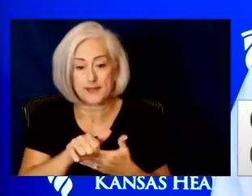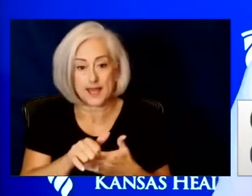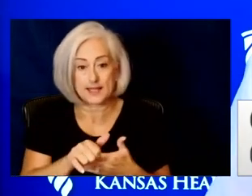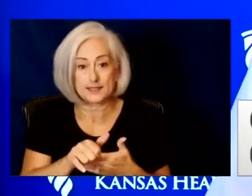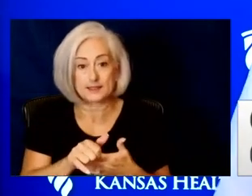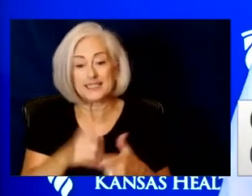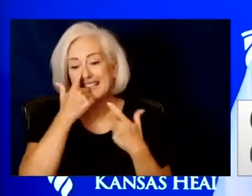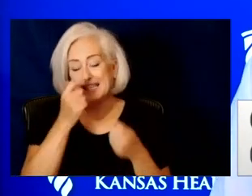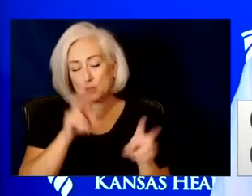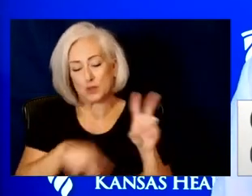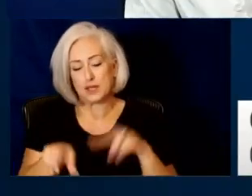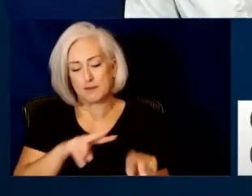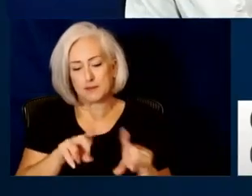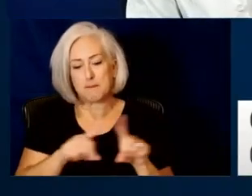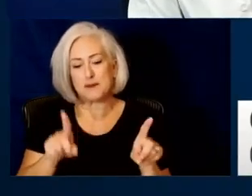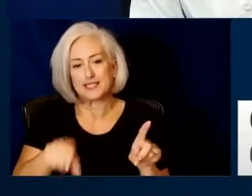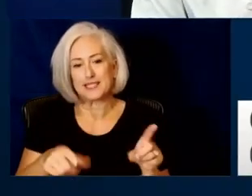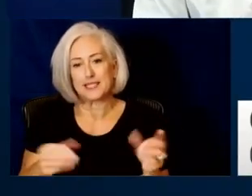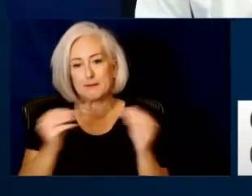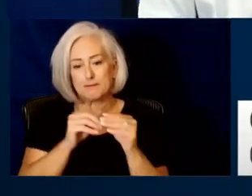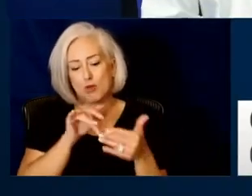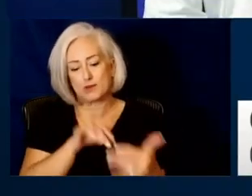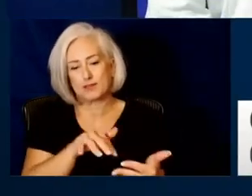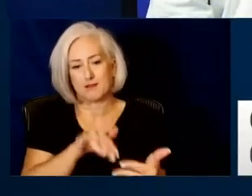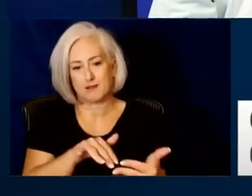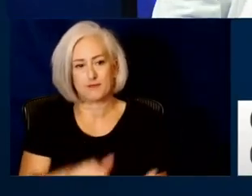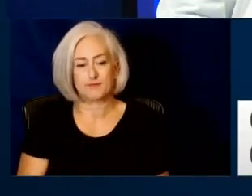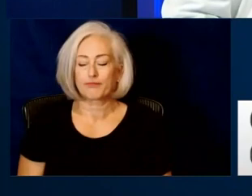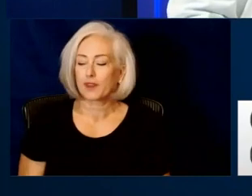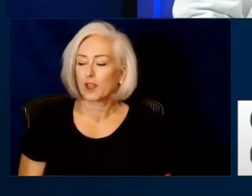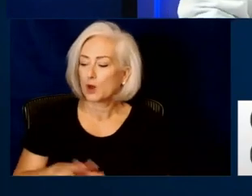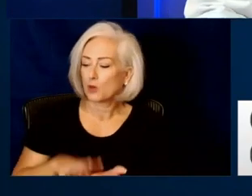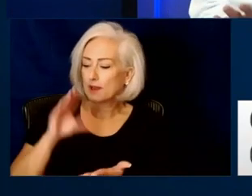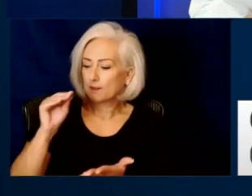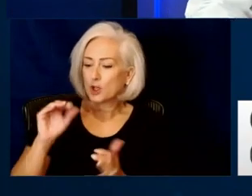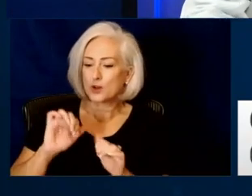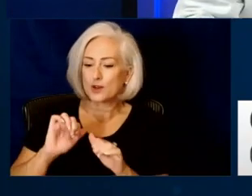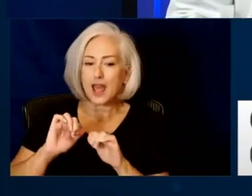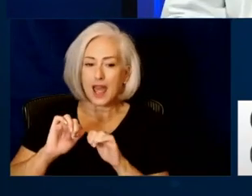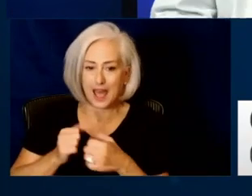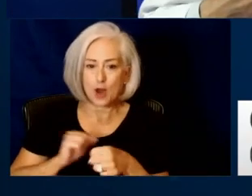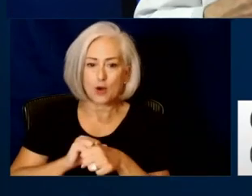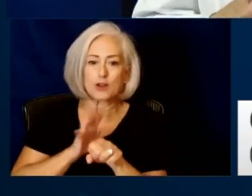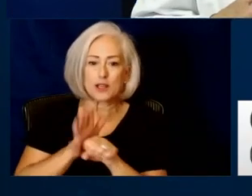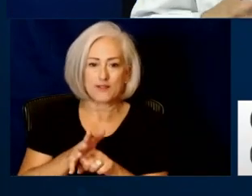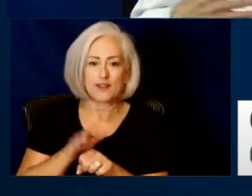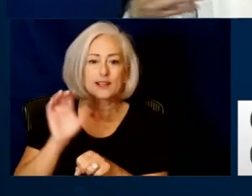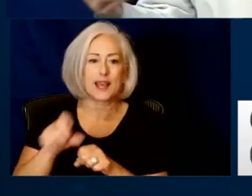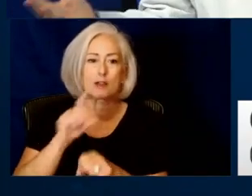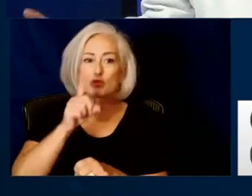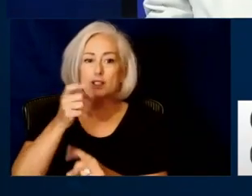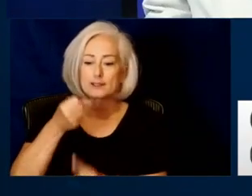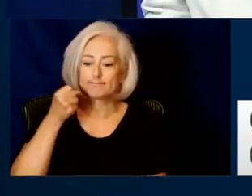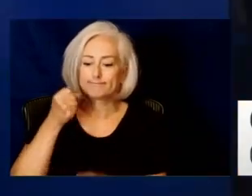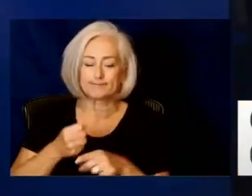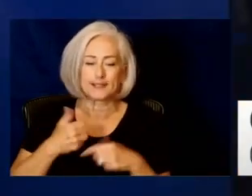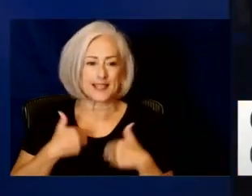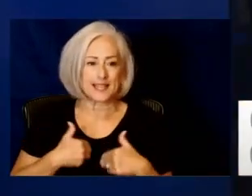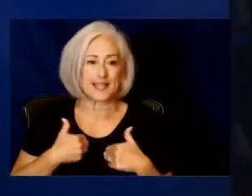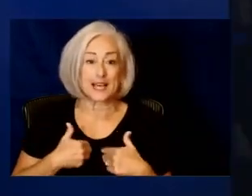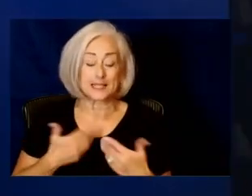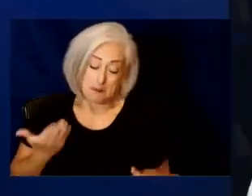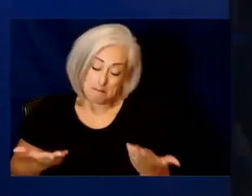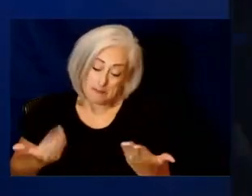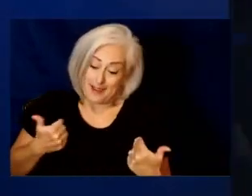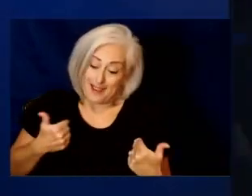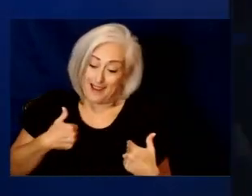but definitely needs more study. So we've learned over the pandemic how devastating COVID can be on our lungs. Mm-hmm. I may be biased, but I think it's pretty clear that's one of